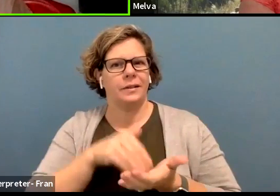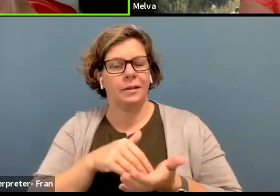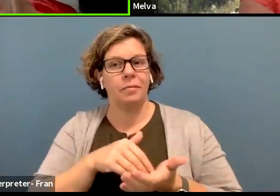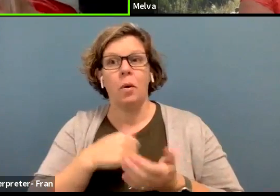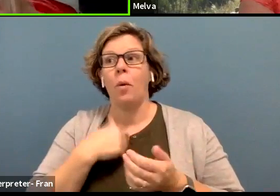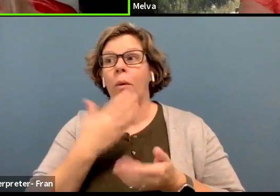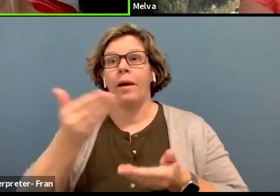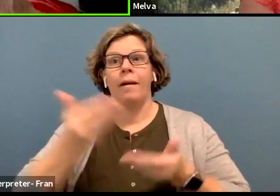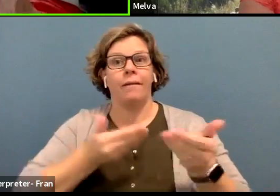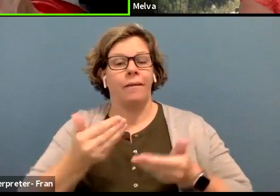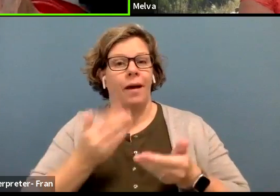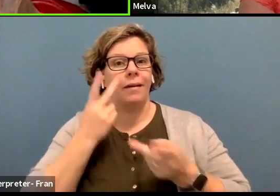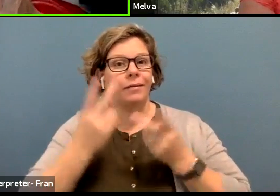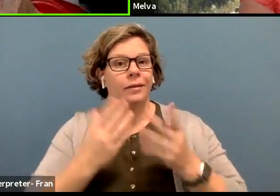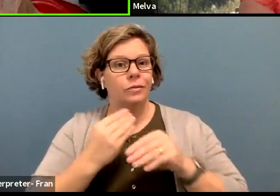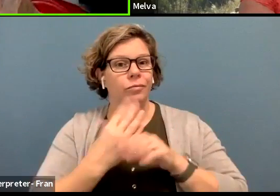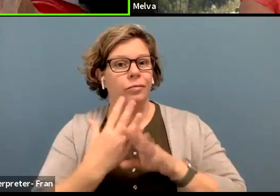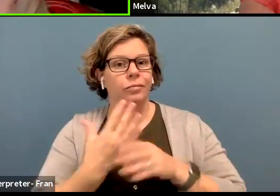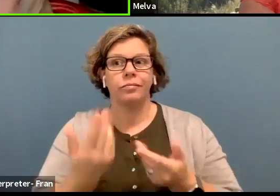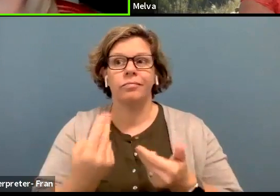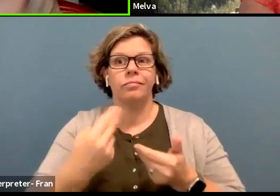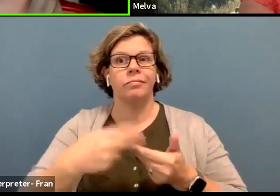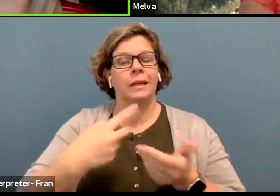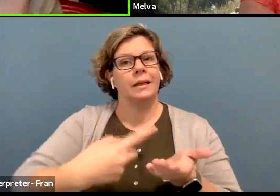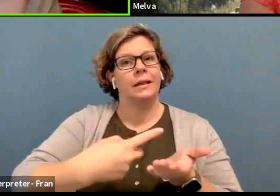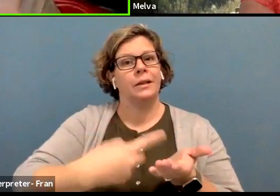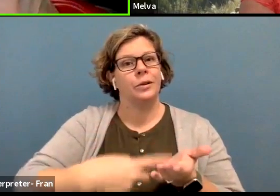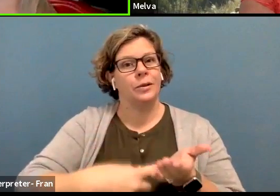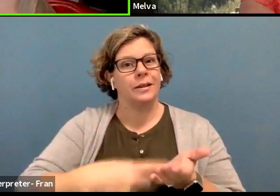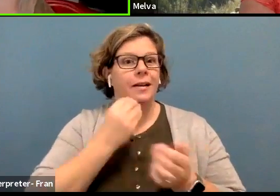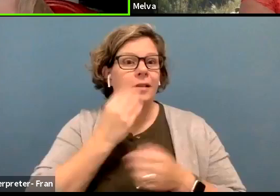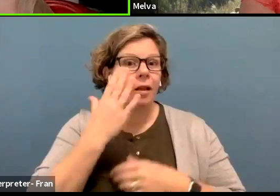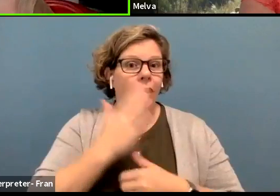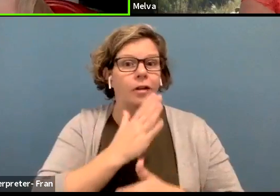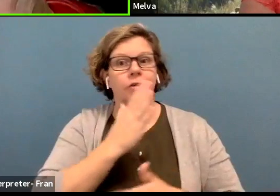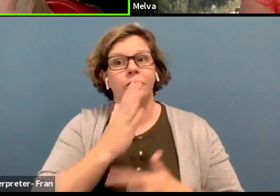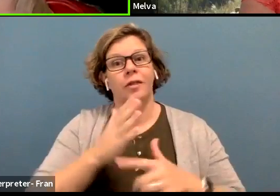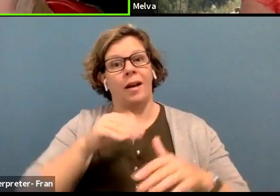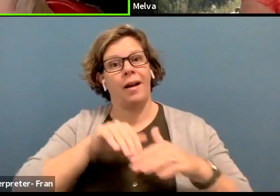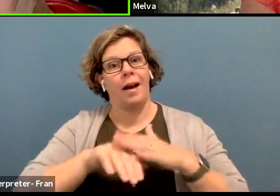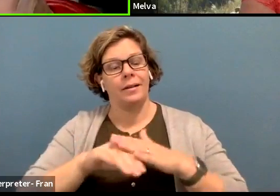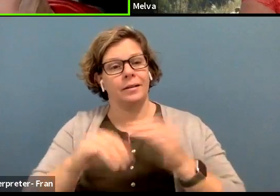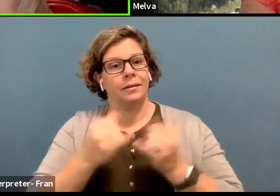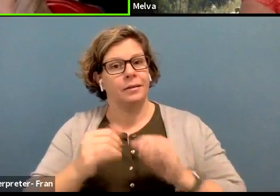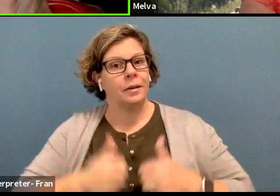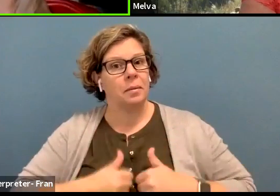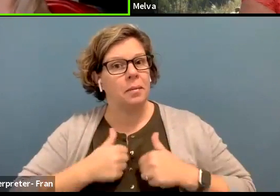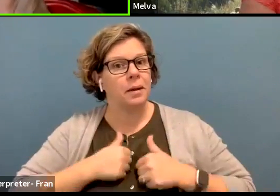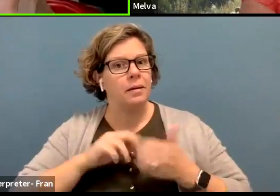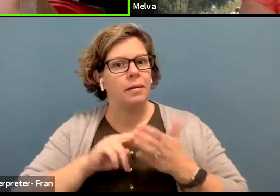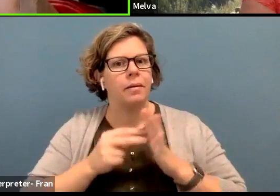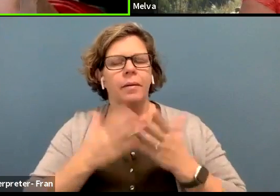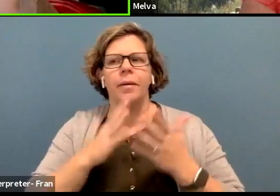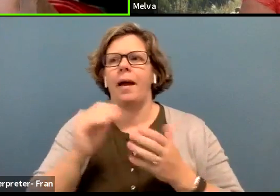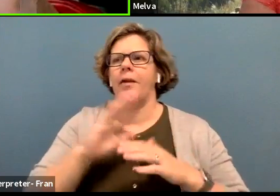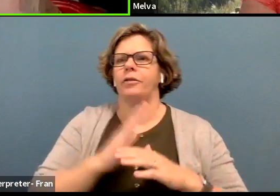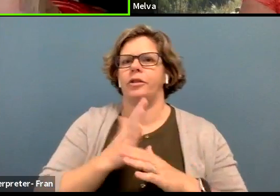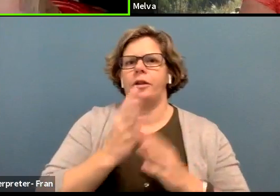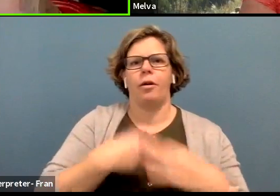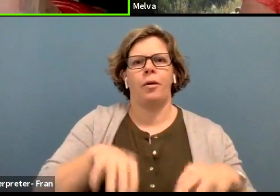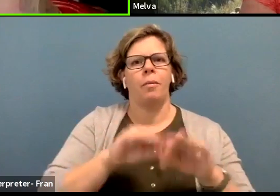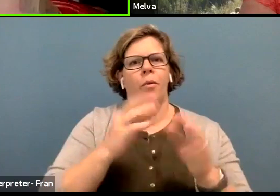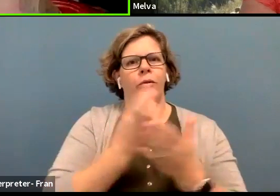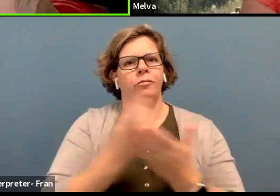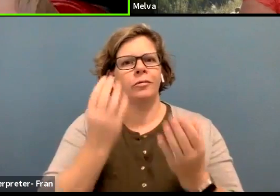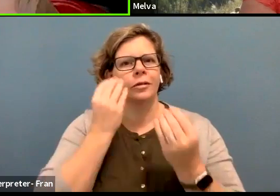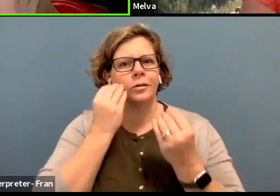conversation around lunch, what access and independent living means to them, and share about important resources and